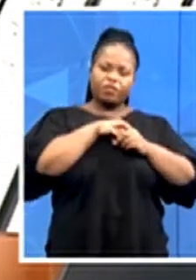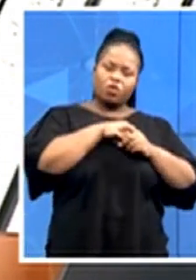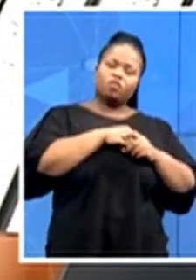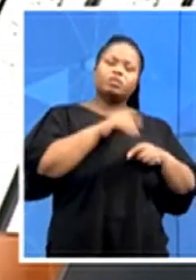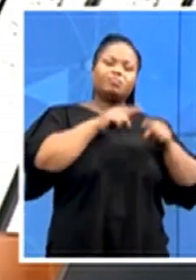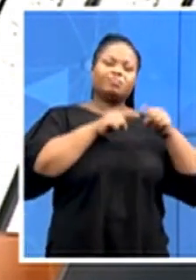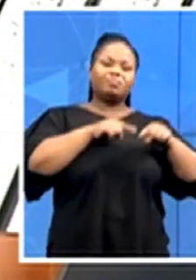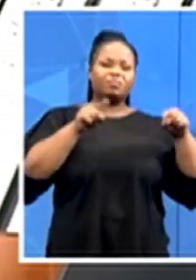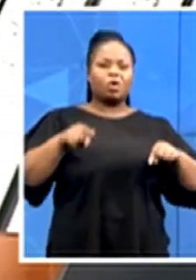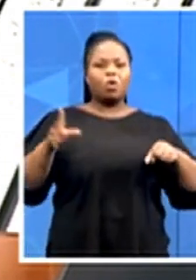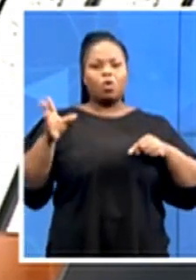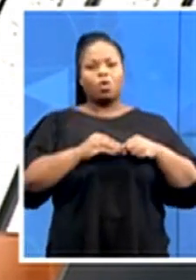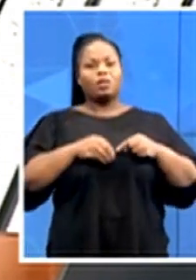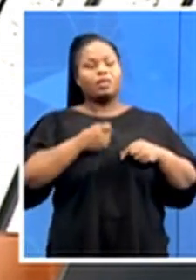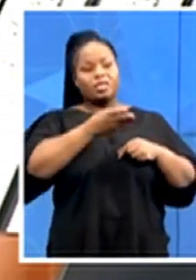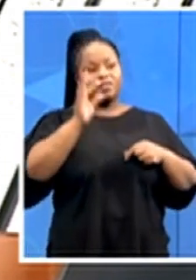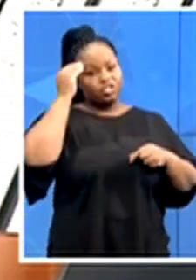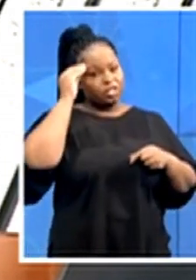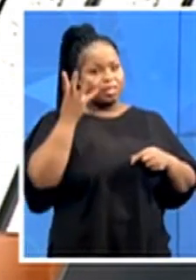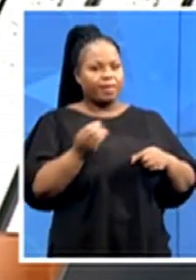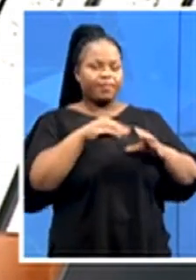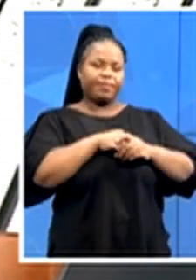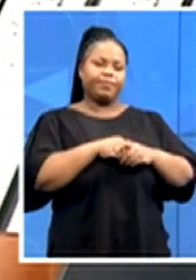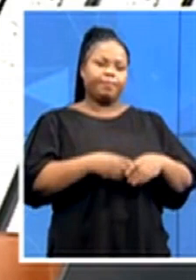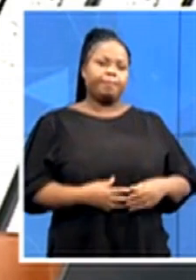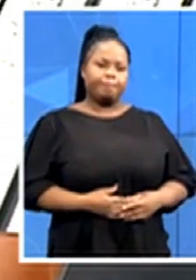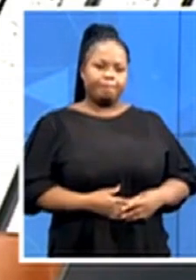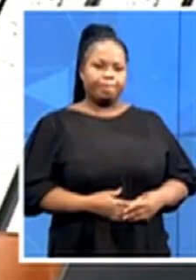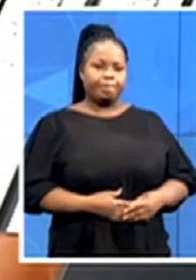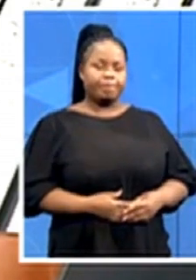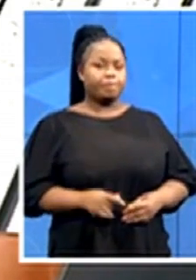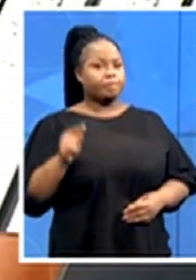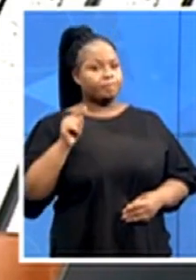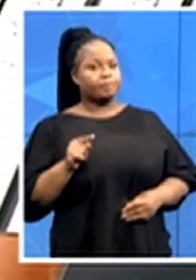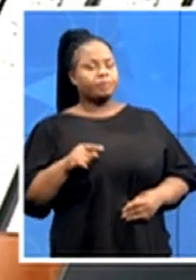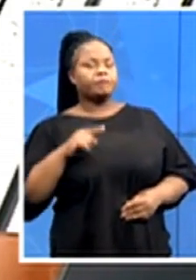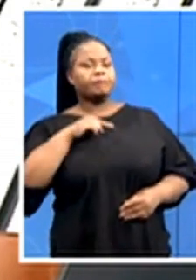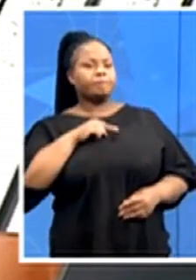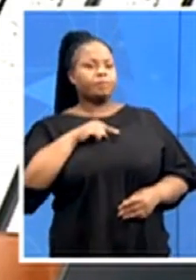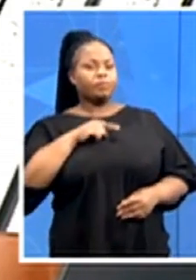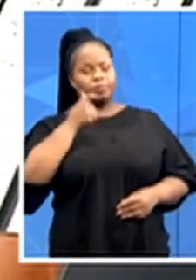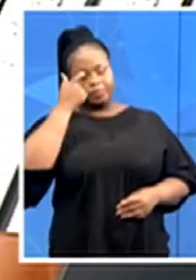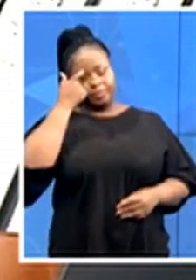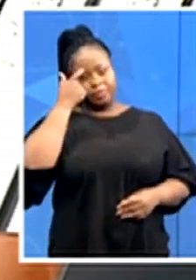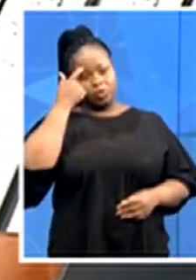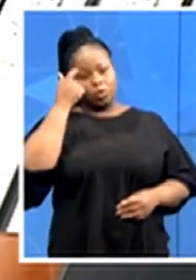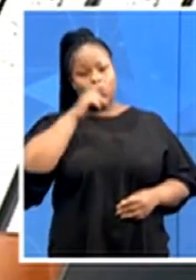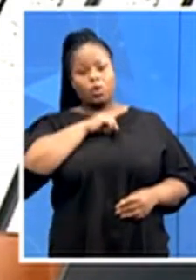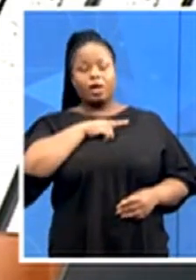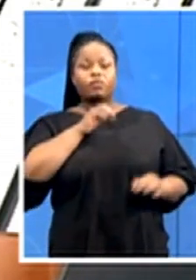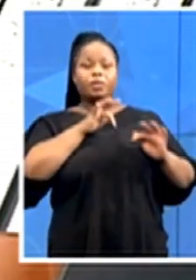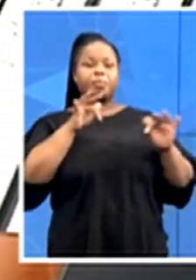society. This is addressed in part by the public nature of this commission's